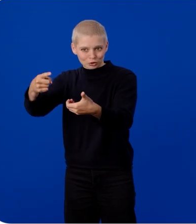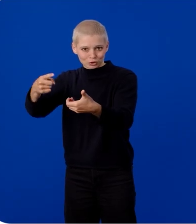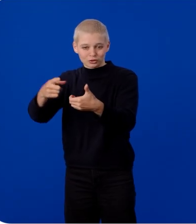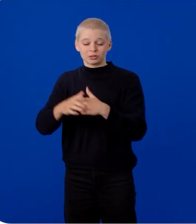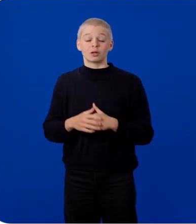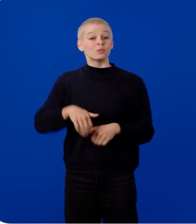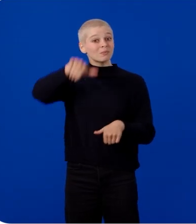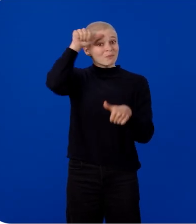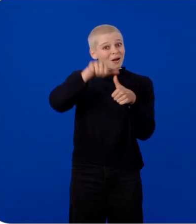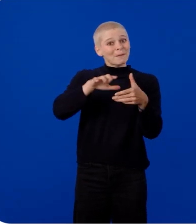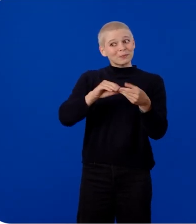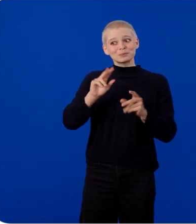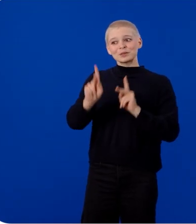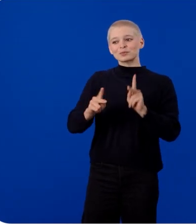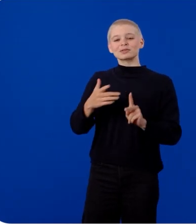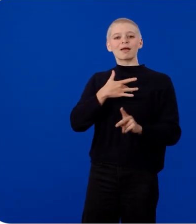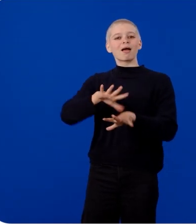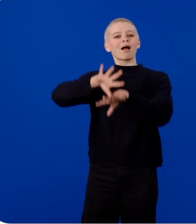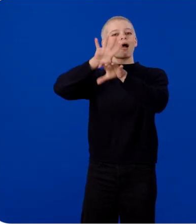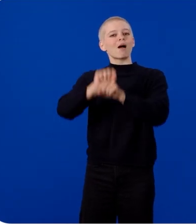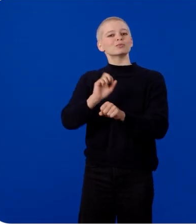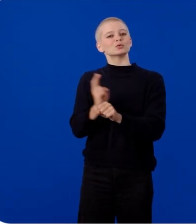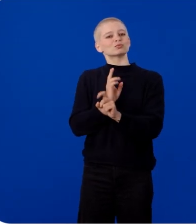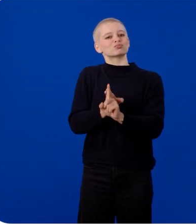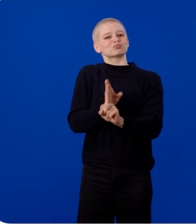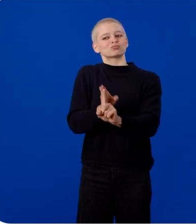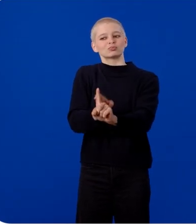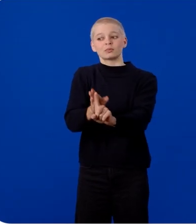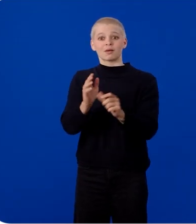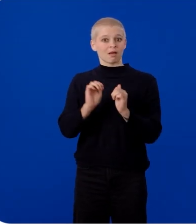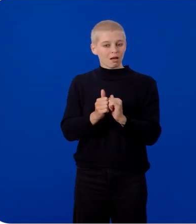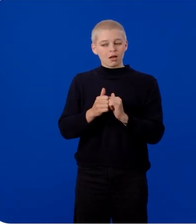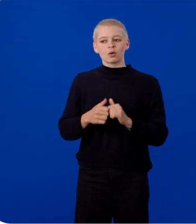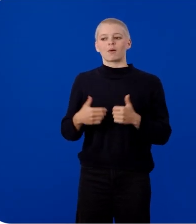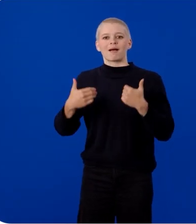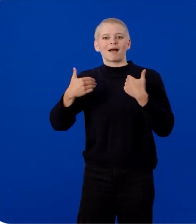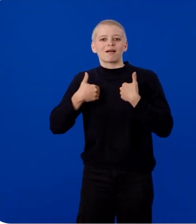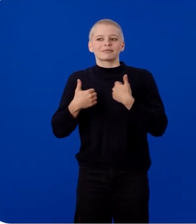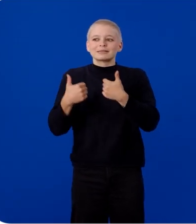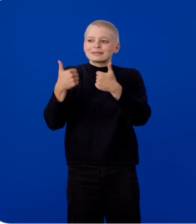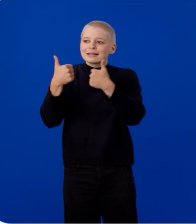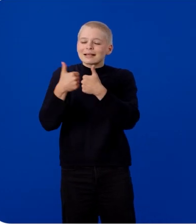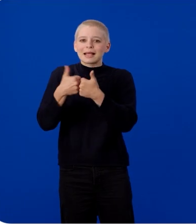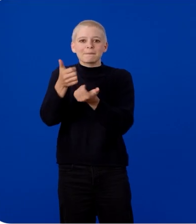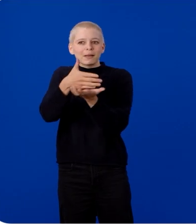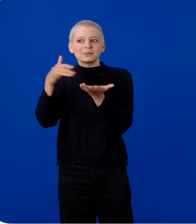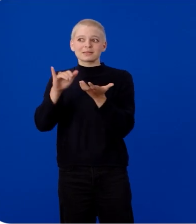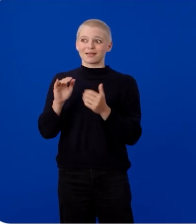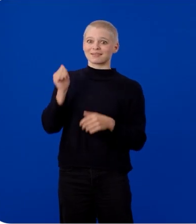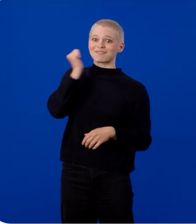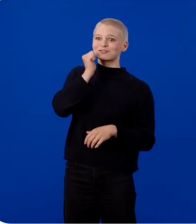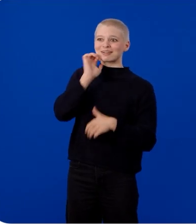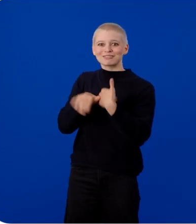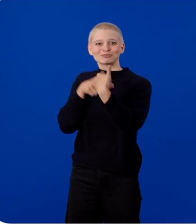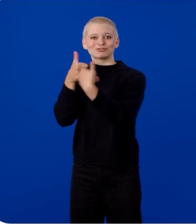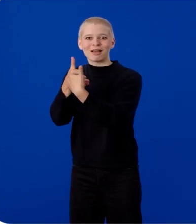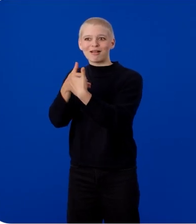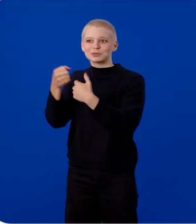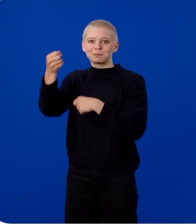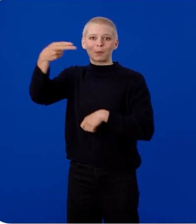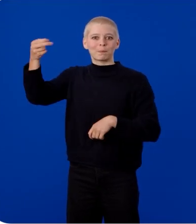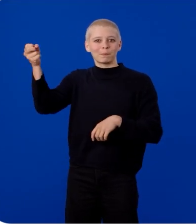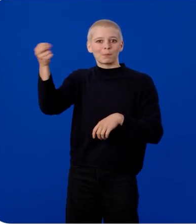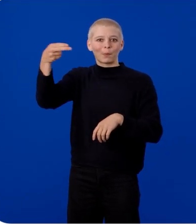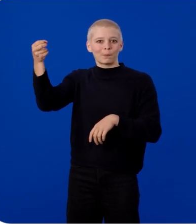that we mentioned by introducing game elements like daily challenges. We also have a variety of devices that you